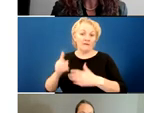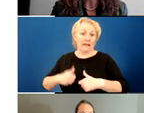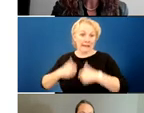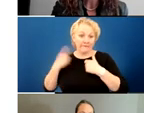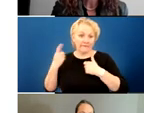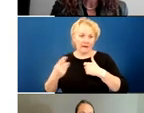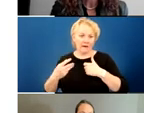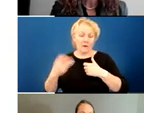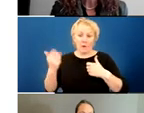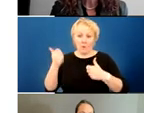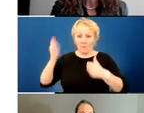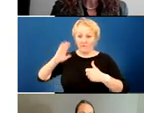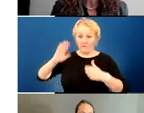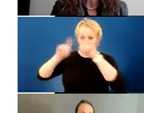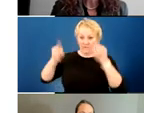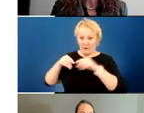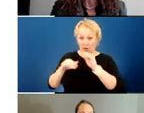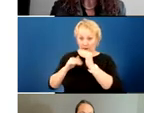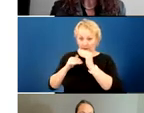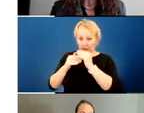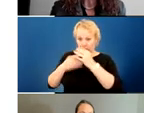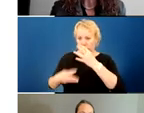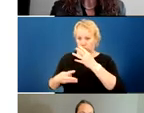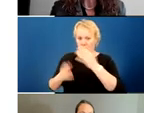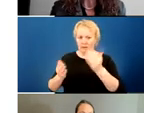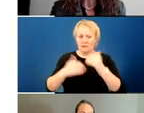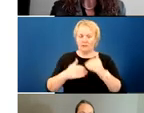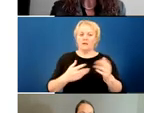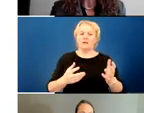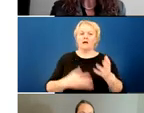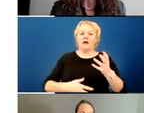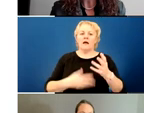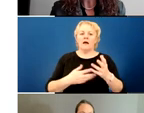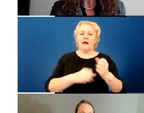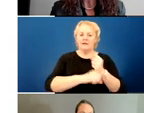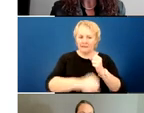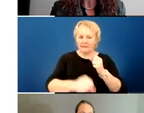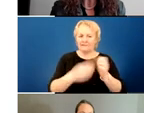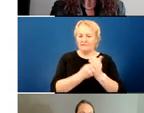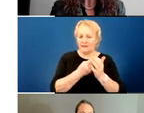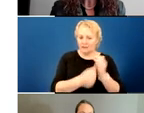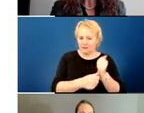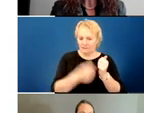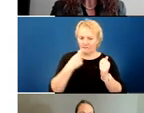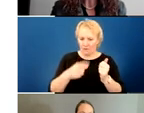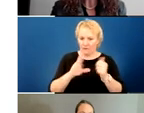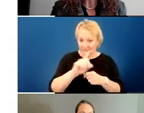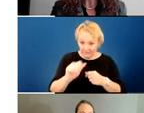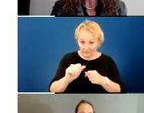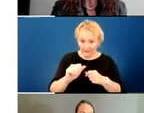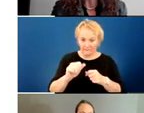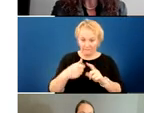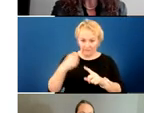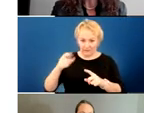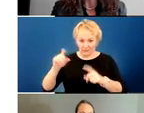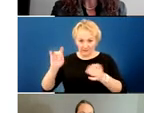and for renters. The second one is expanded financial assistance for disaster-caused disability. And the third one